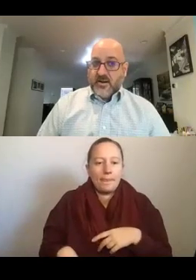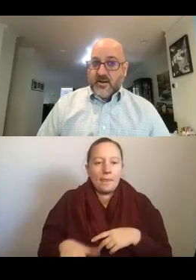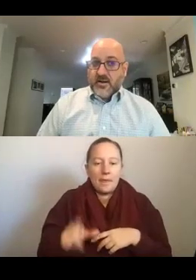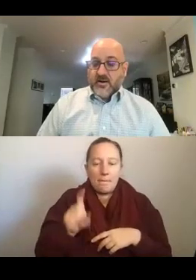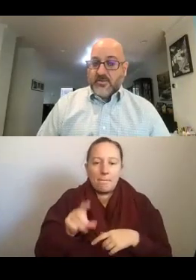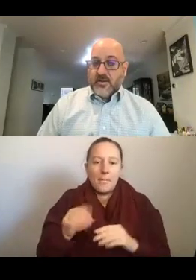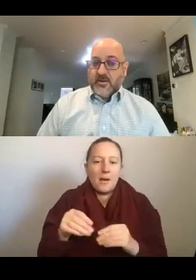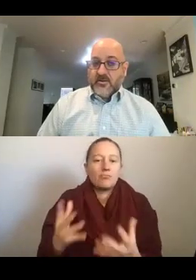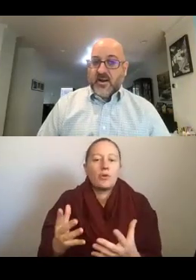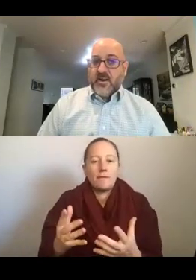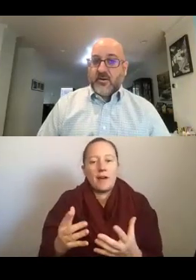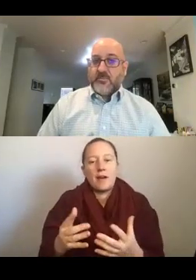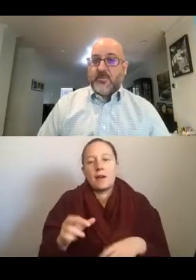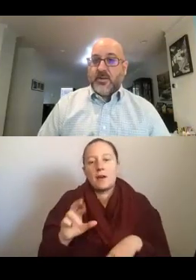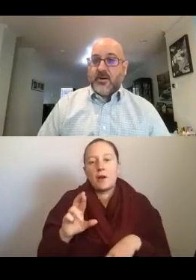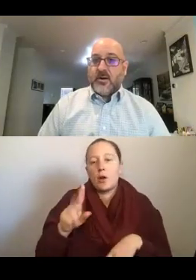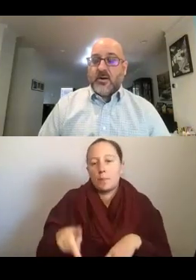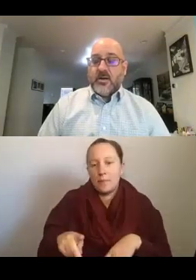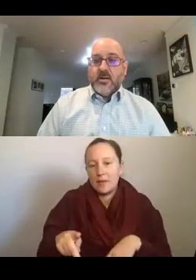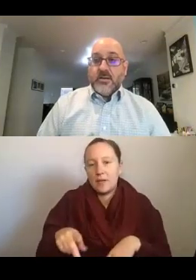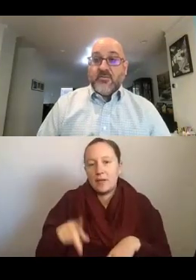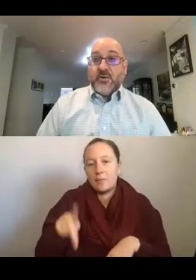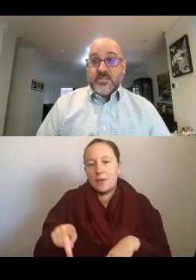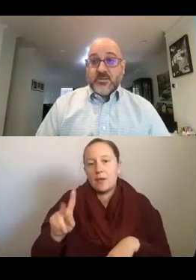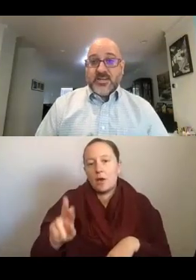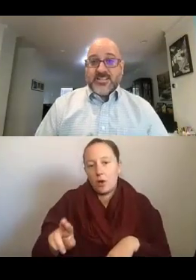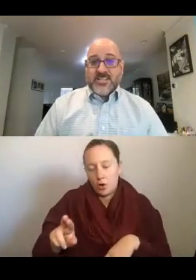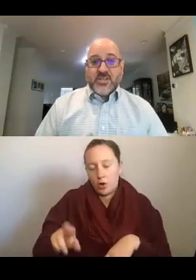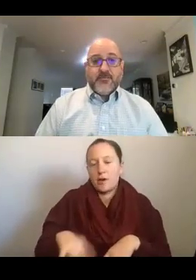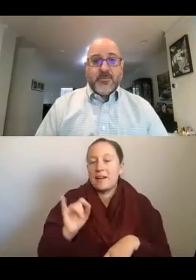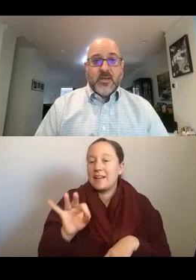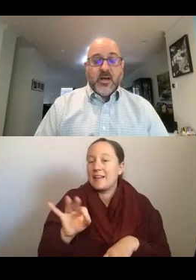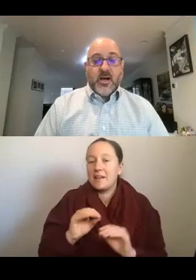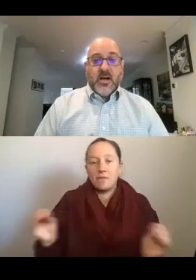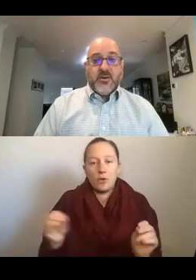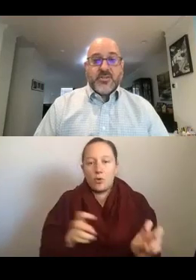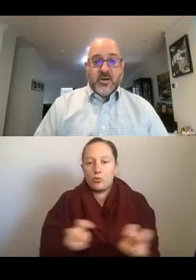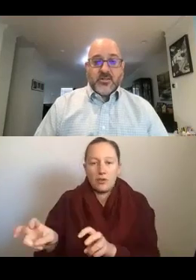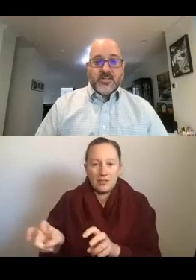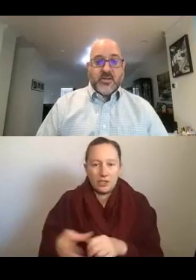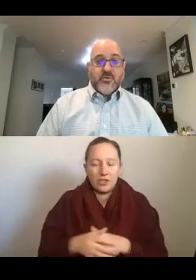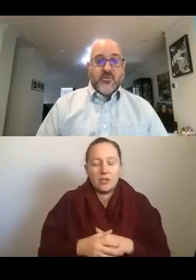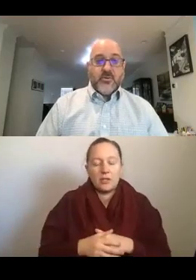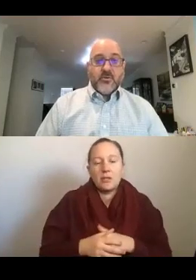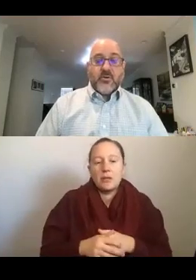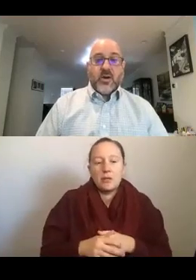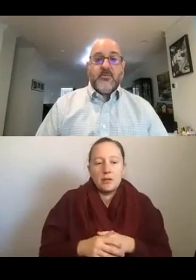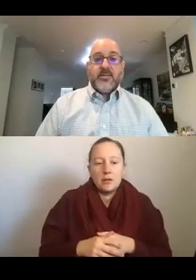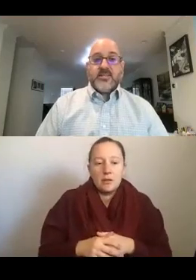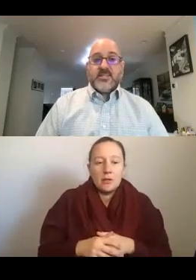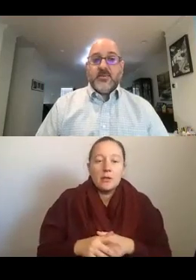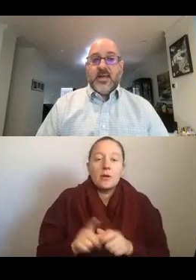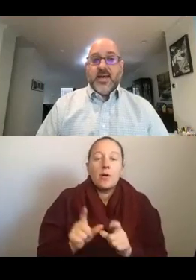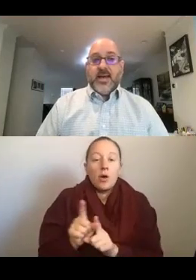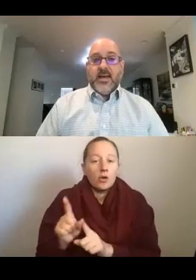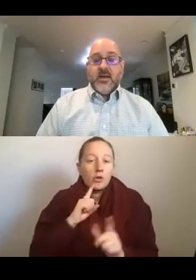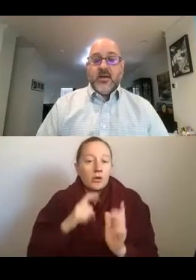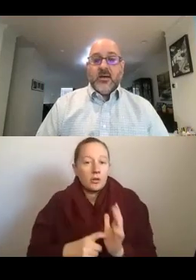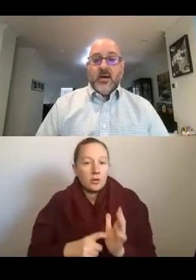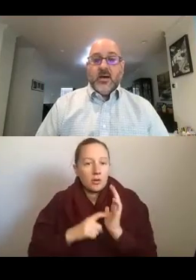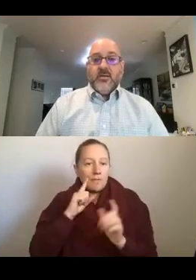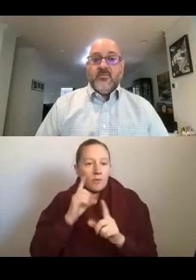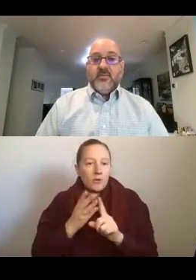provide a final RPPR if there is no transition. There's also the requirement to submit